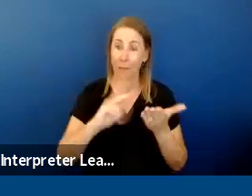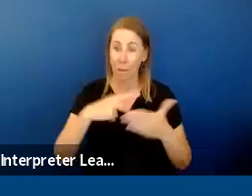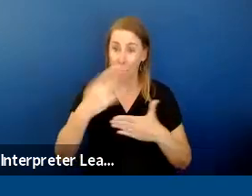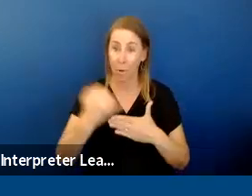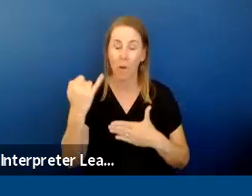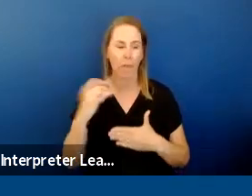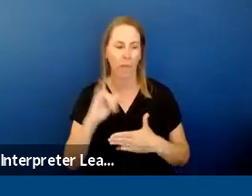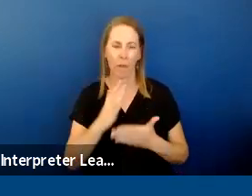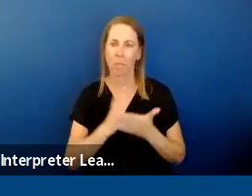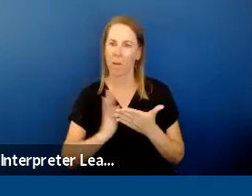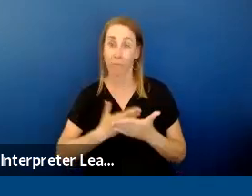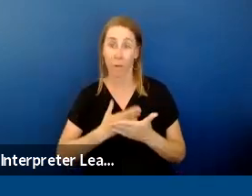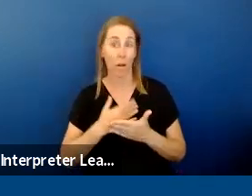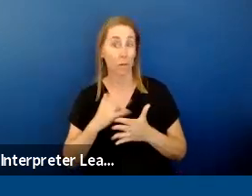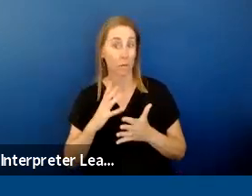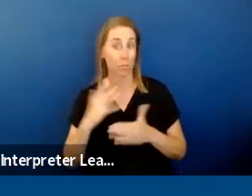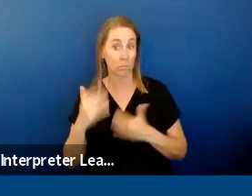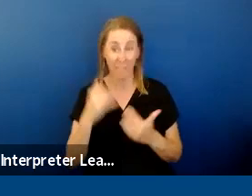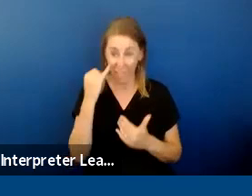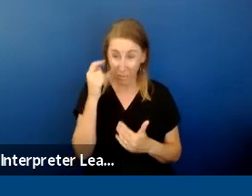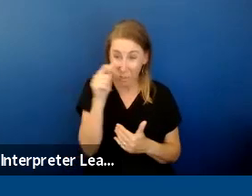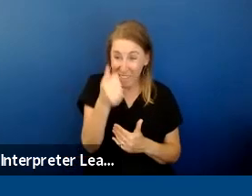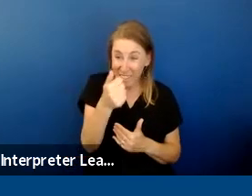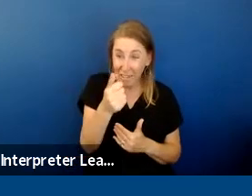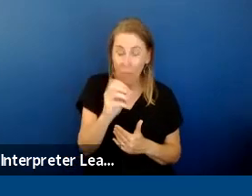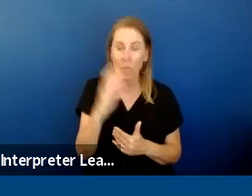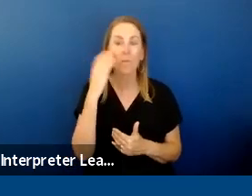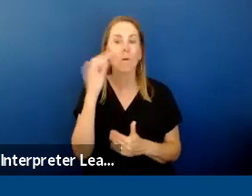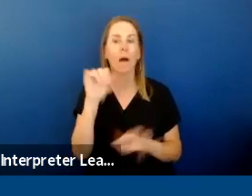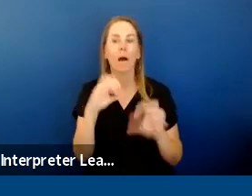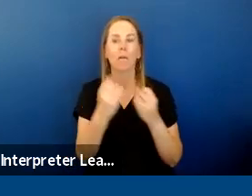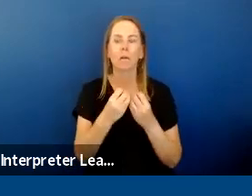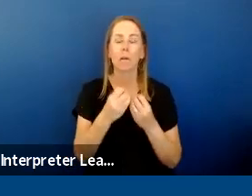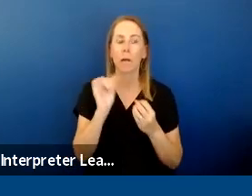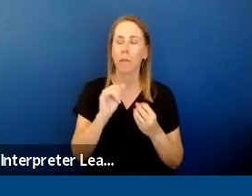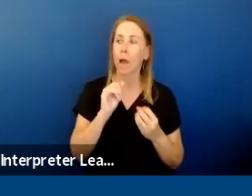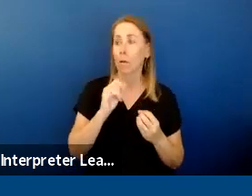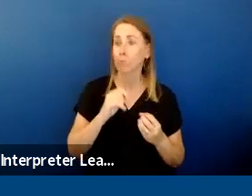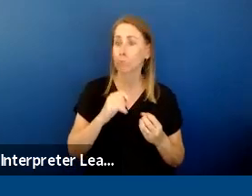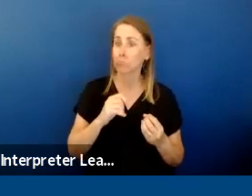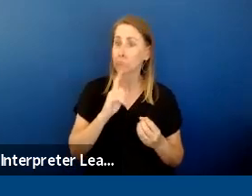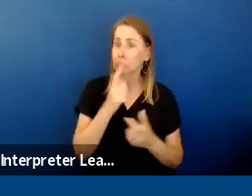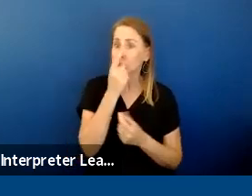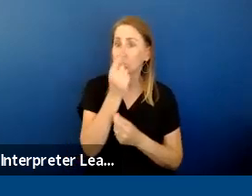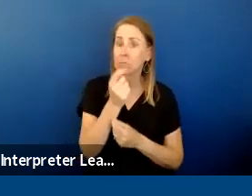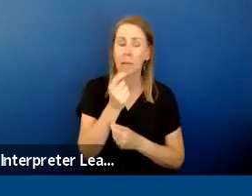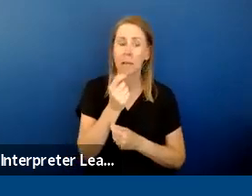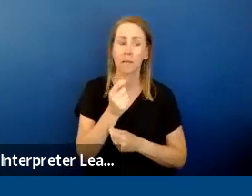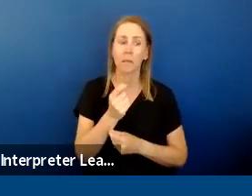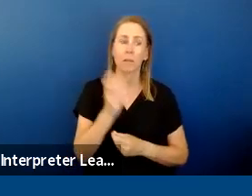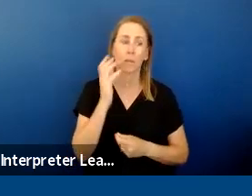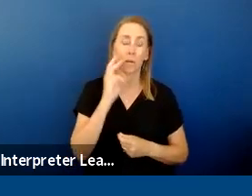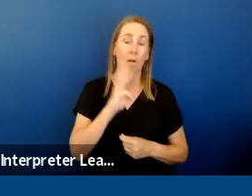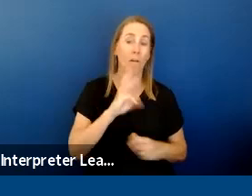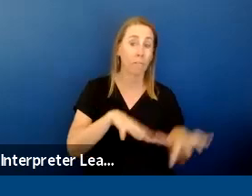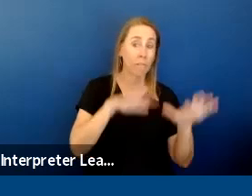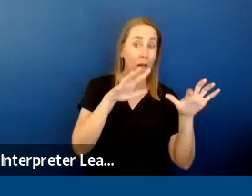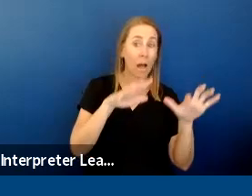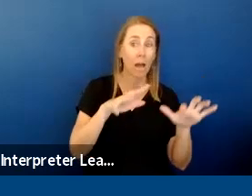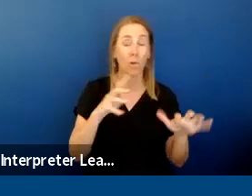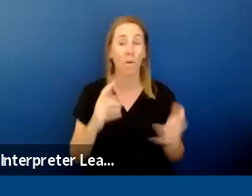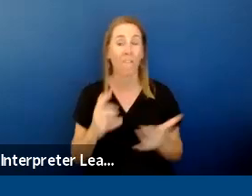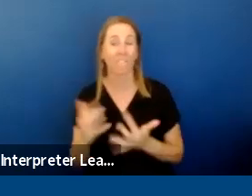I'd like to jump in on Tina's comment. Sure. Tina, thank you very much for volunteering, and it's really important work that you're